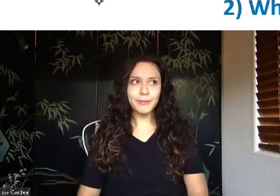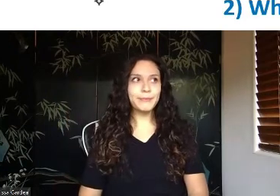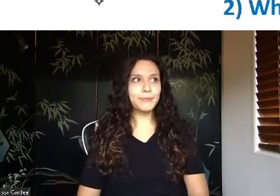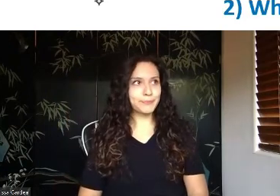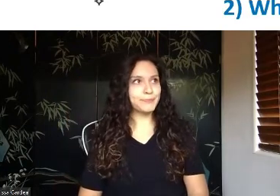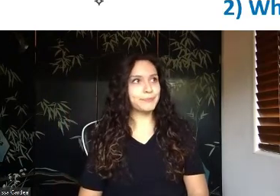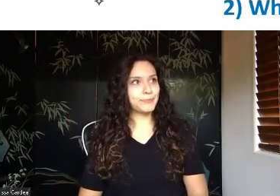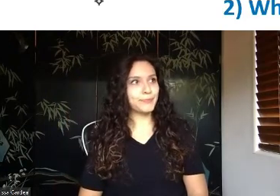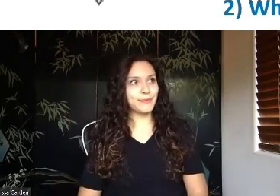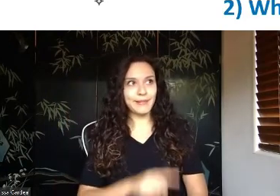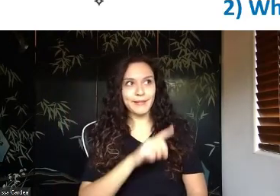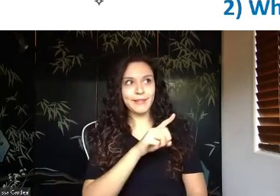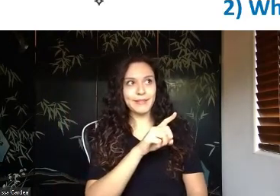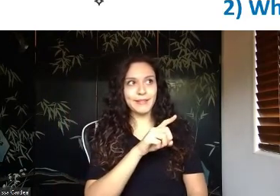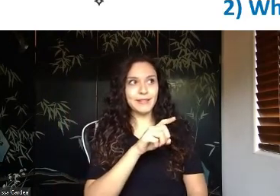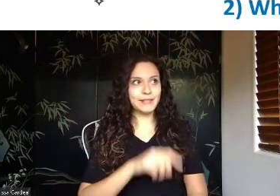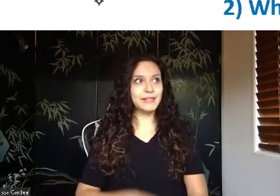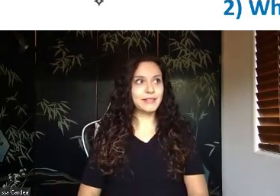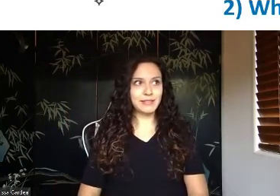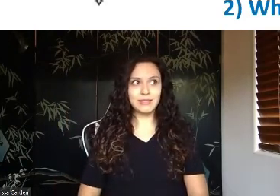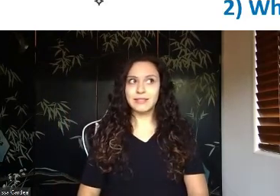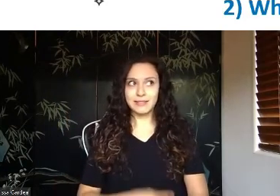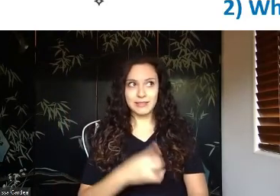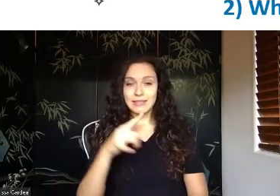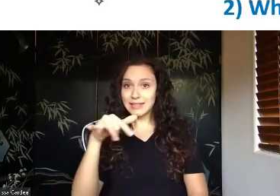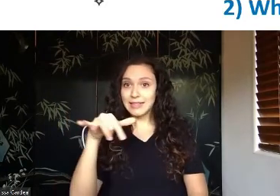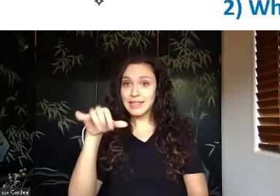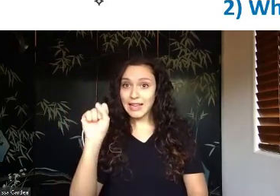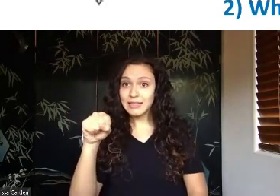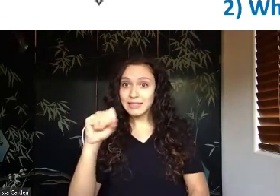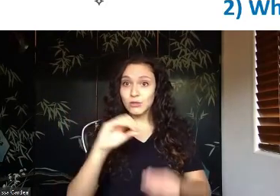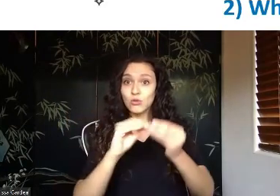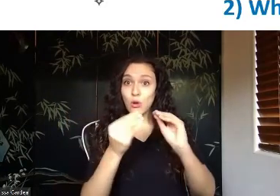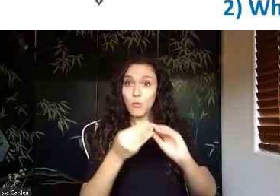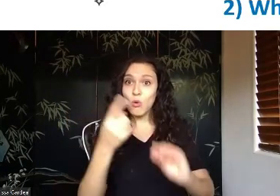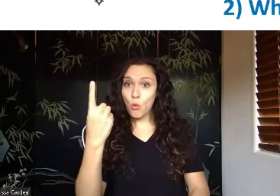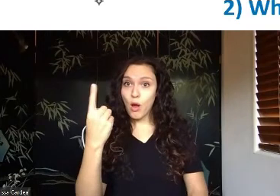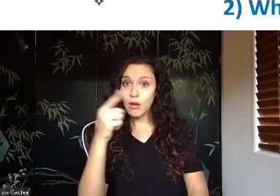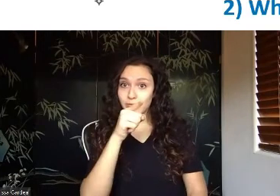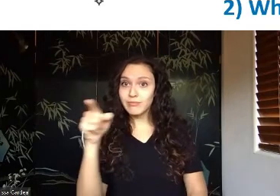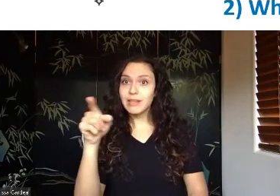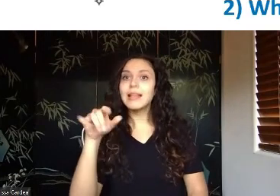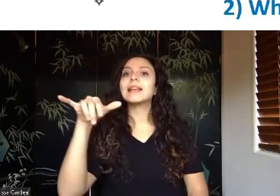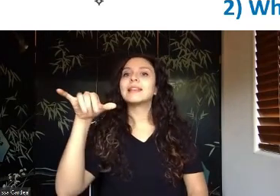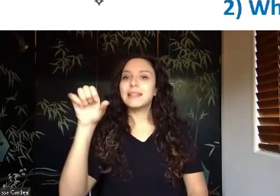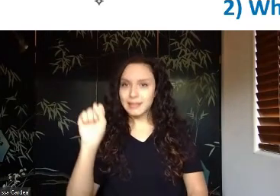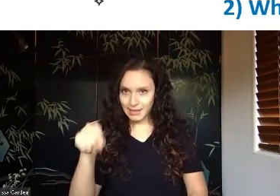6 equals 60. All right, so yes,